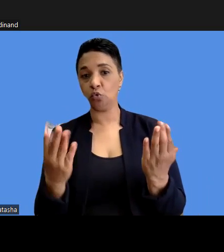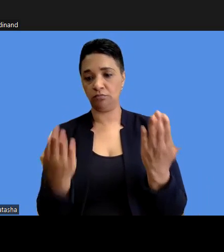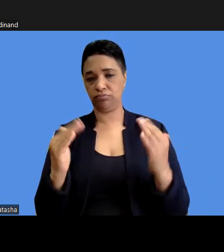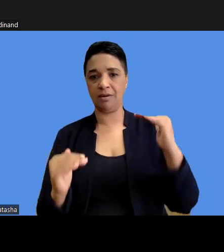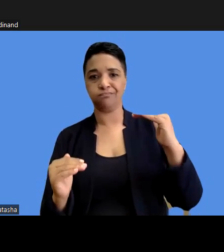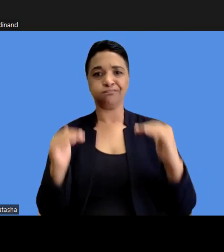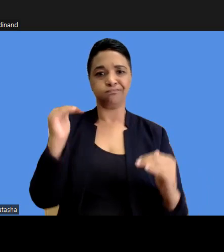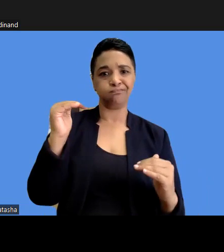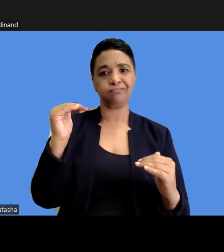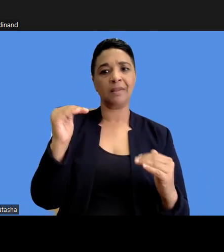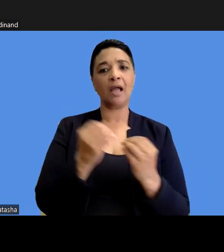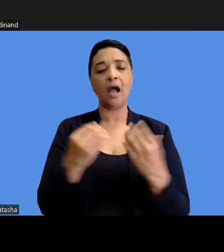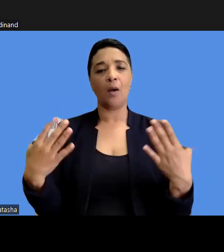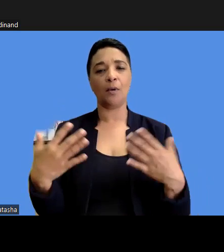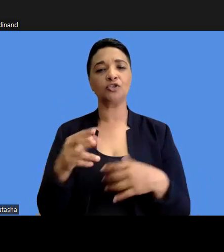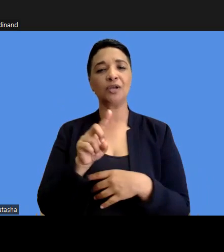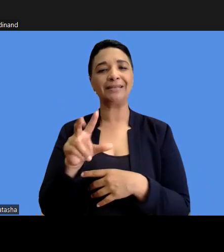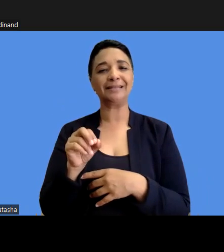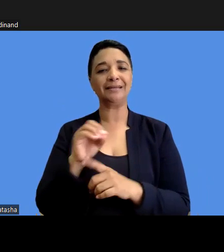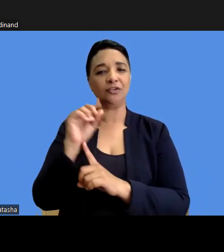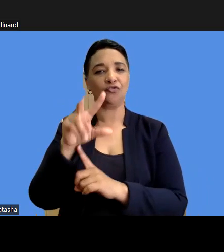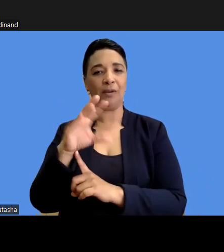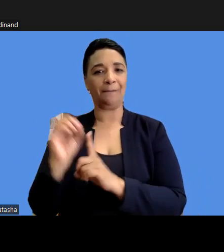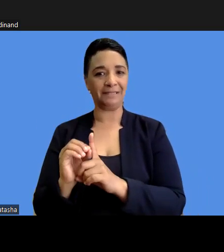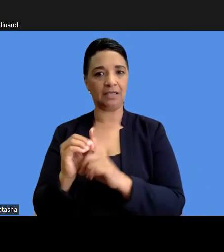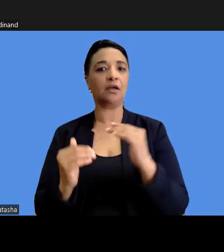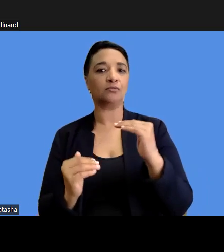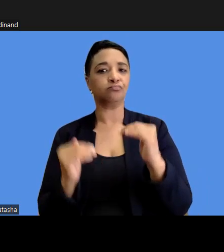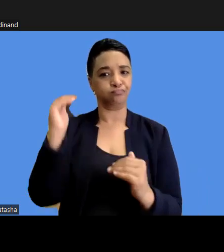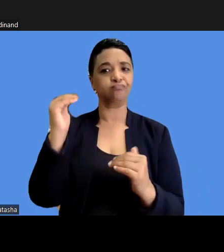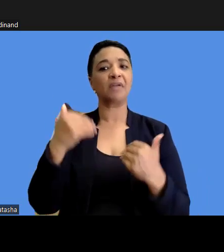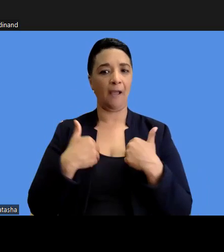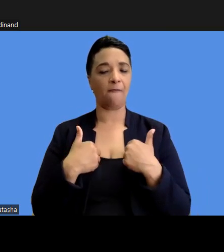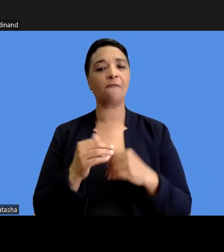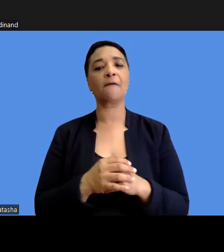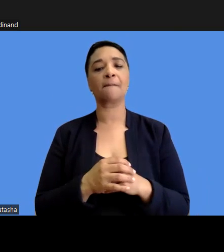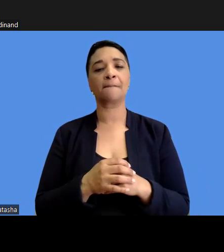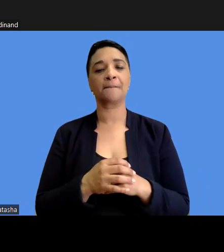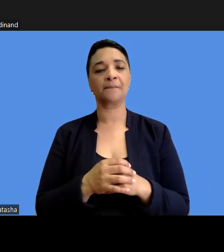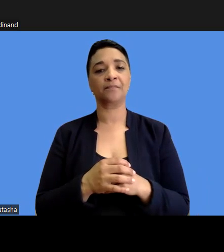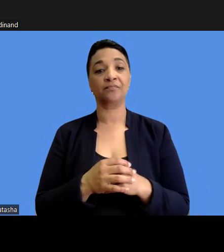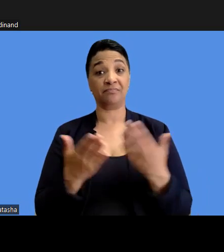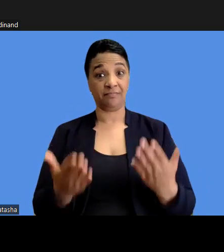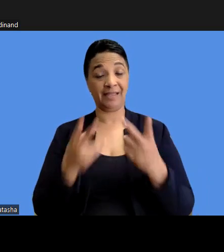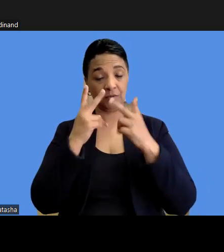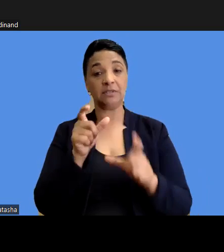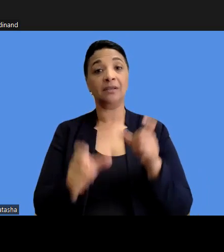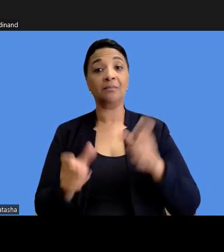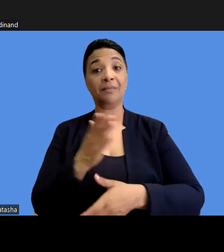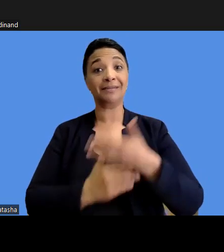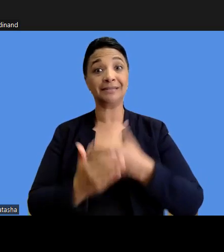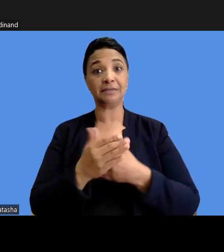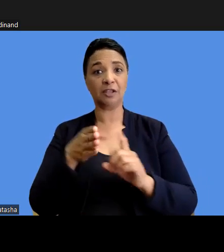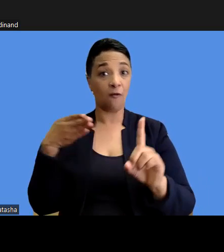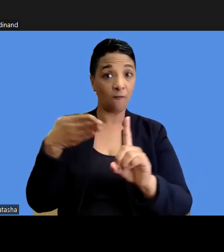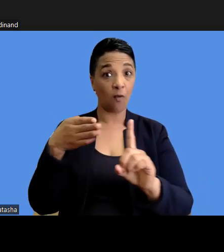from 63%. And in terms of disability focal point, is present in 8 countries